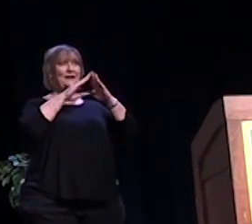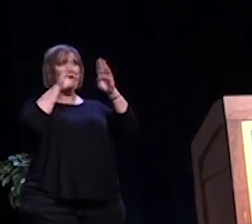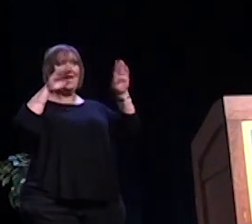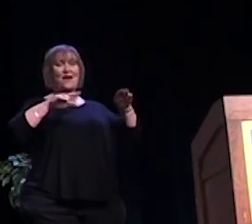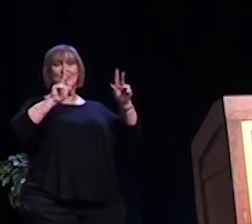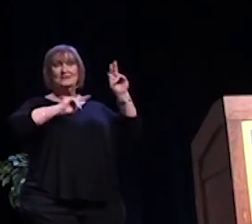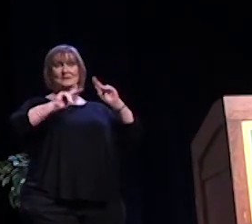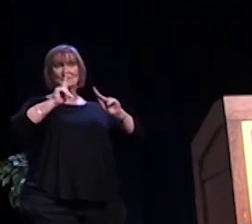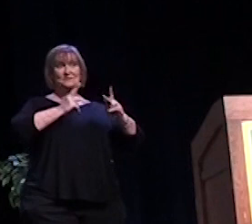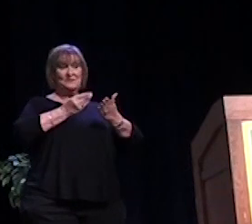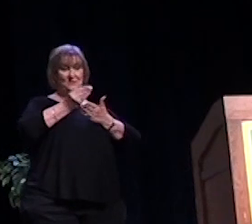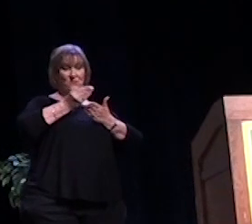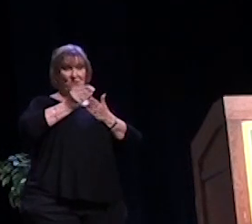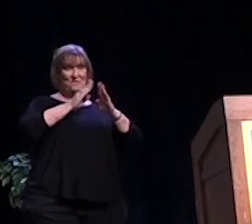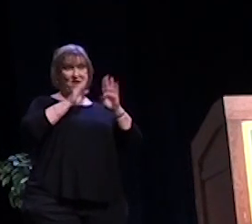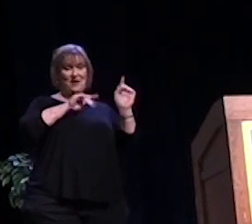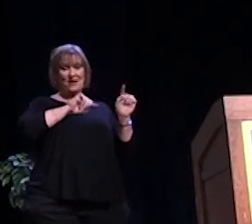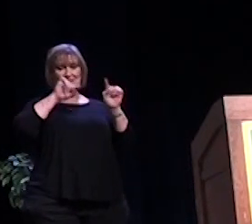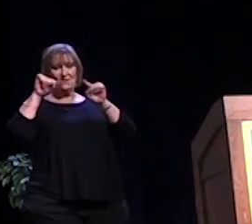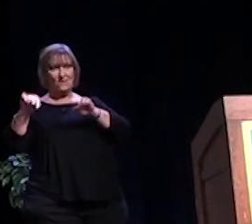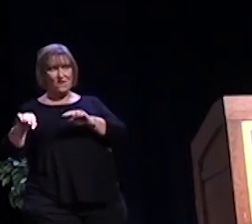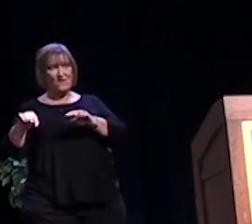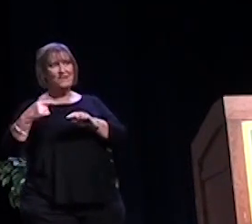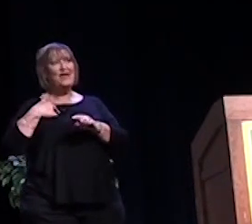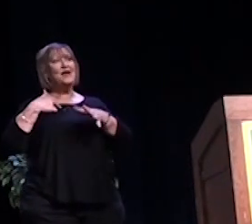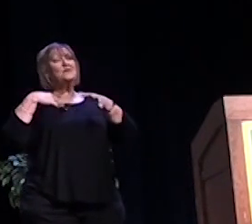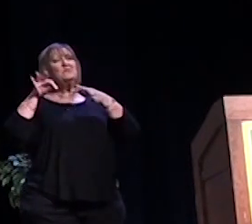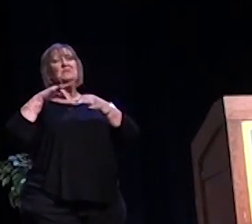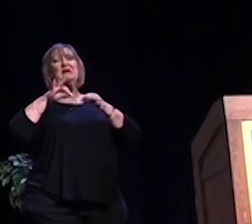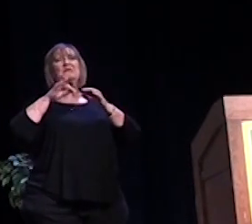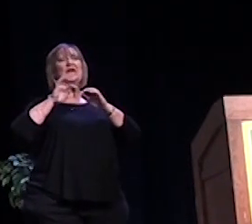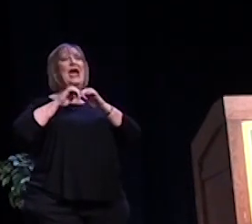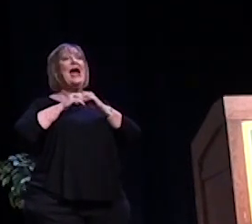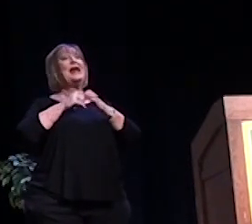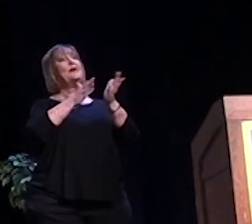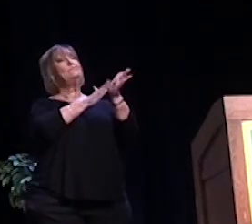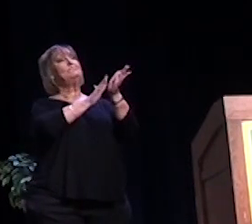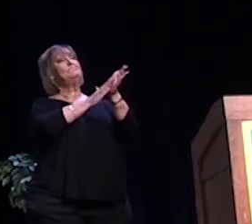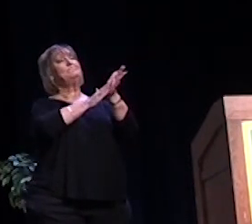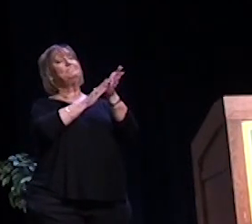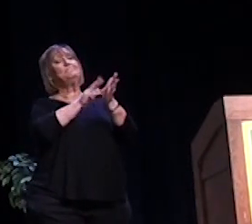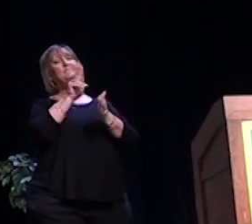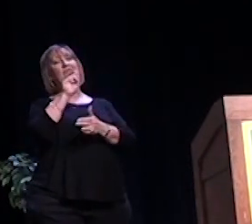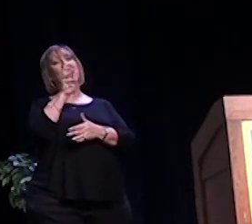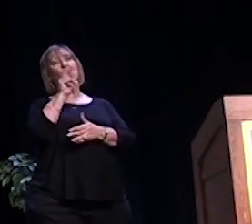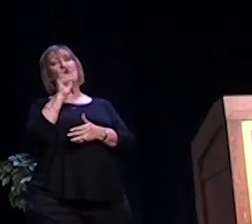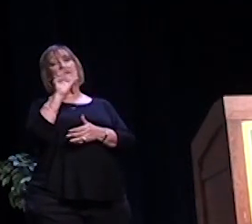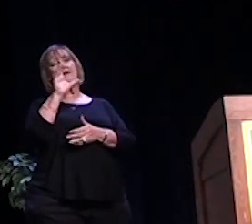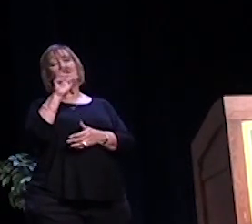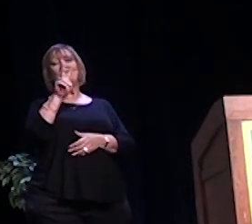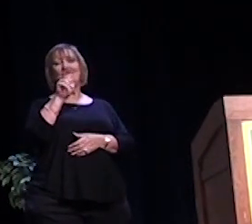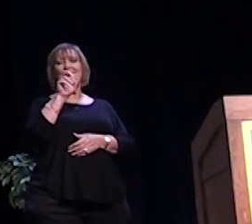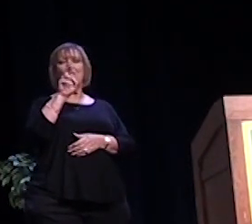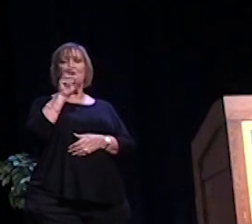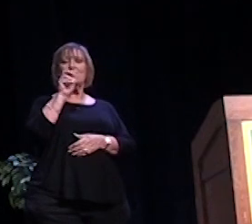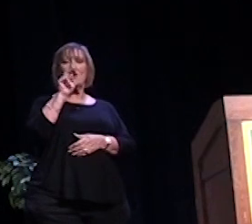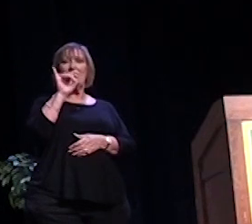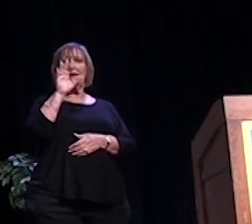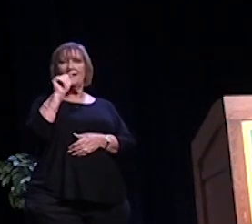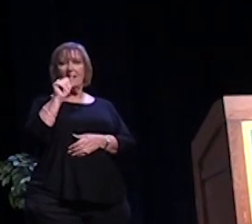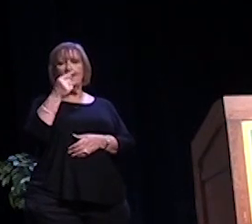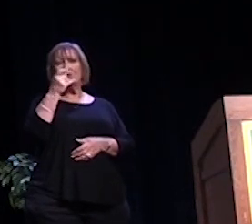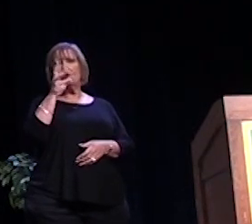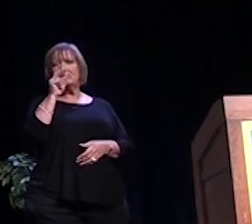been doing this a long time ago. The credit to Veronica and Garcia and it just have been open to do this. Credit to